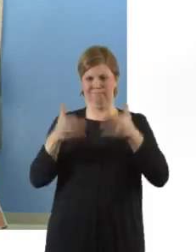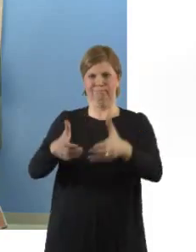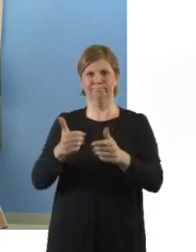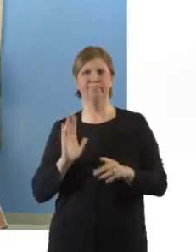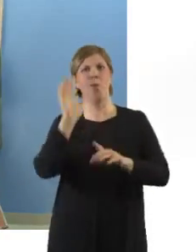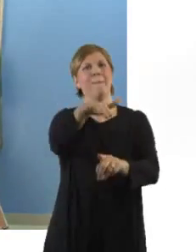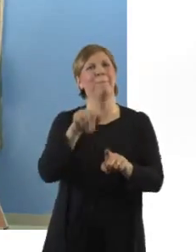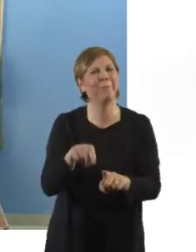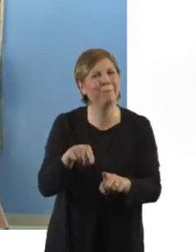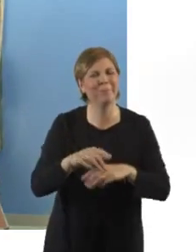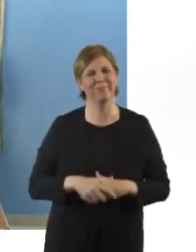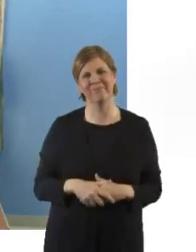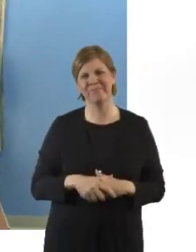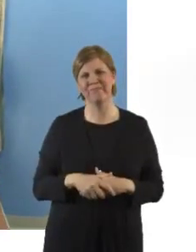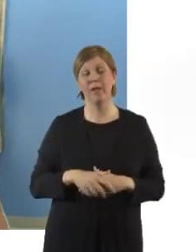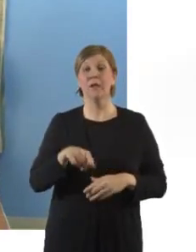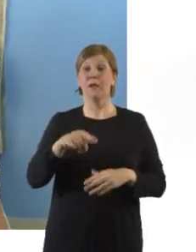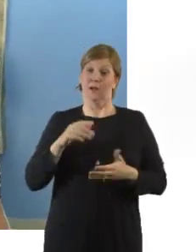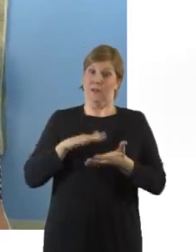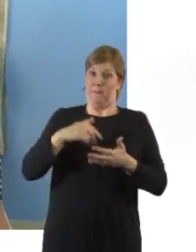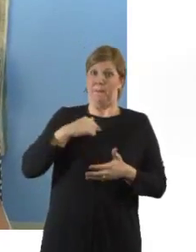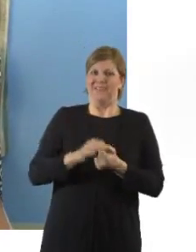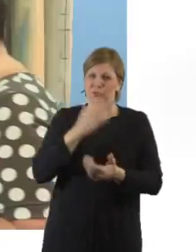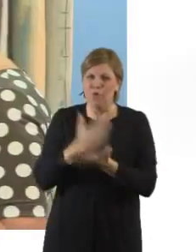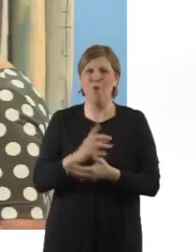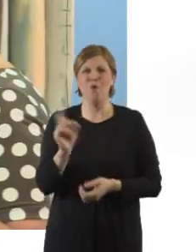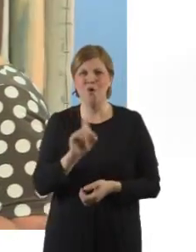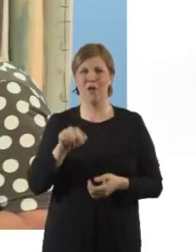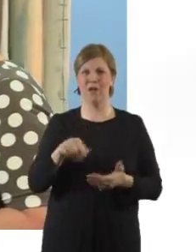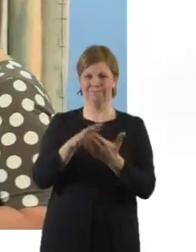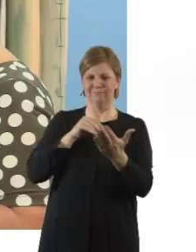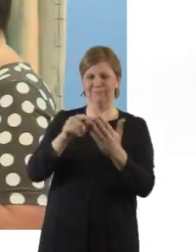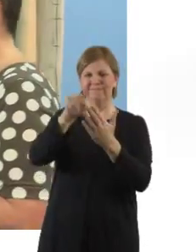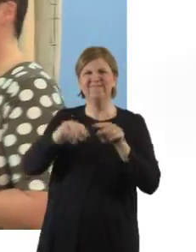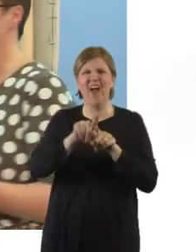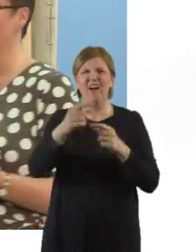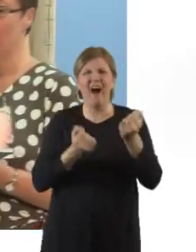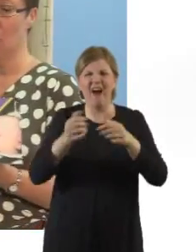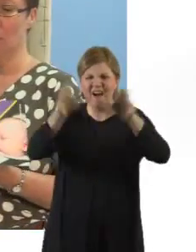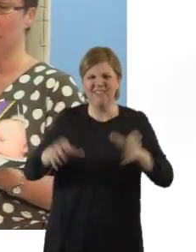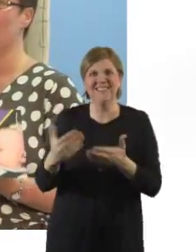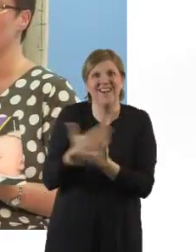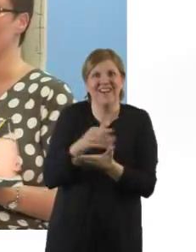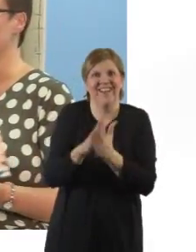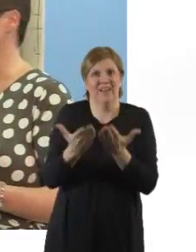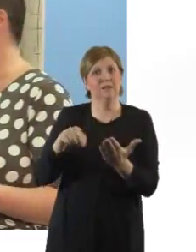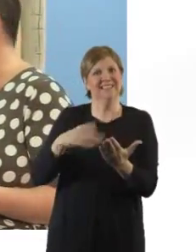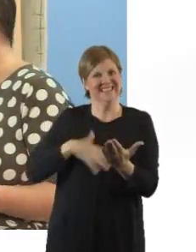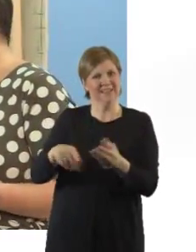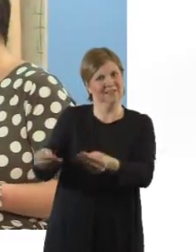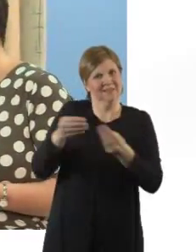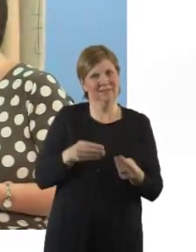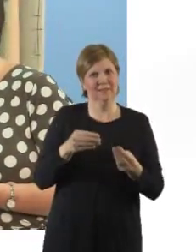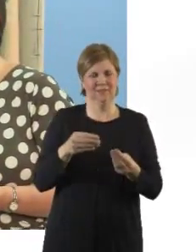as we discussed earlier, the properly fitted car seat for the journey home. Mum should make sure that they've had a copy of their car safety